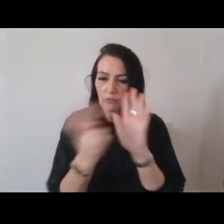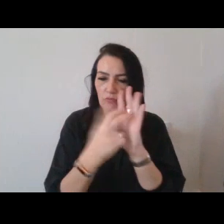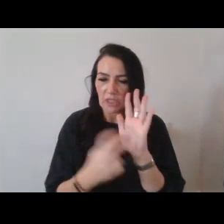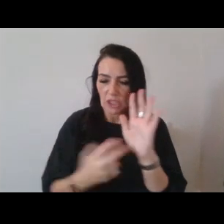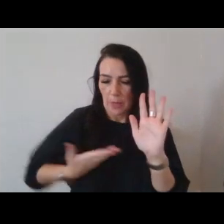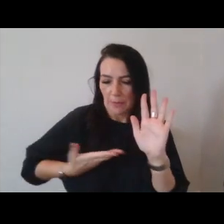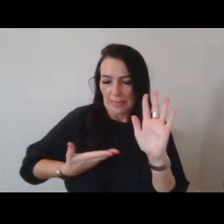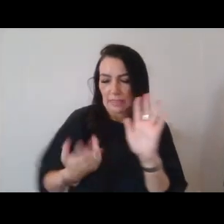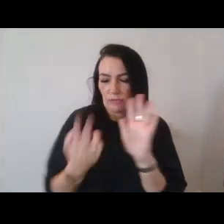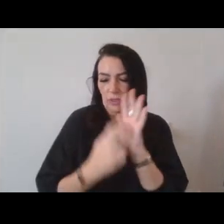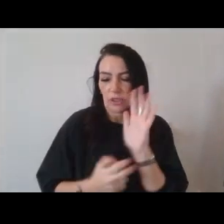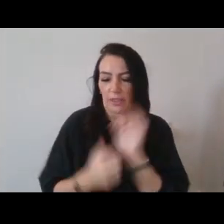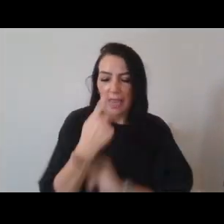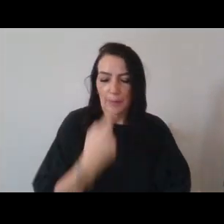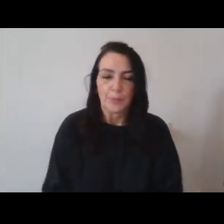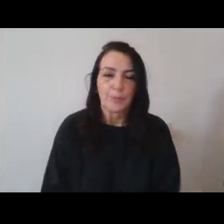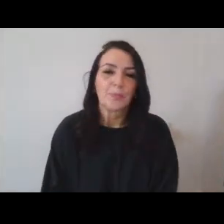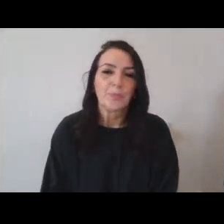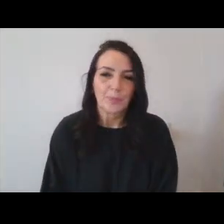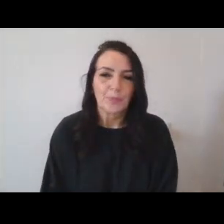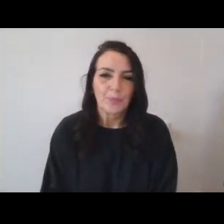chat.